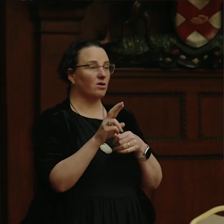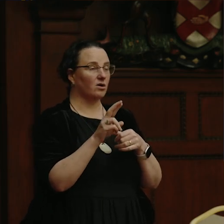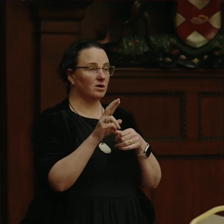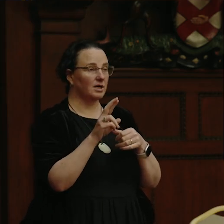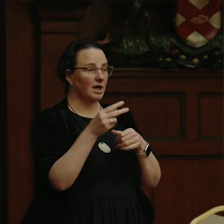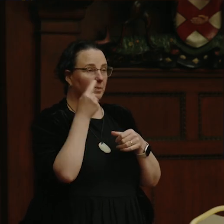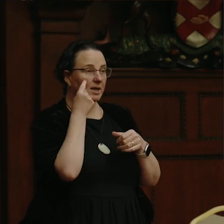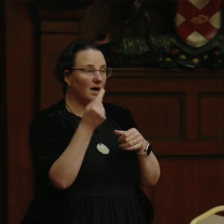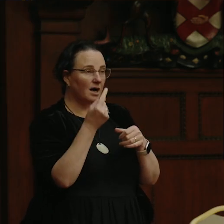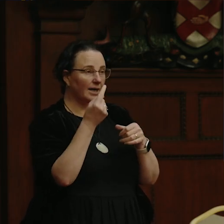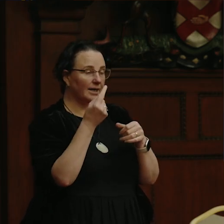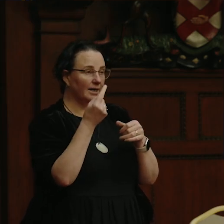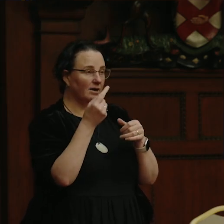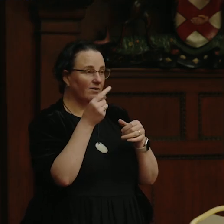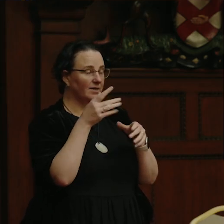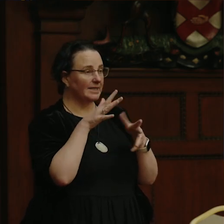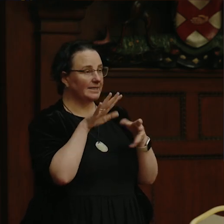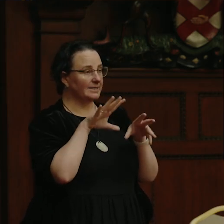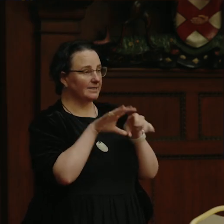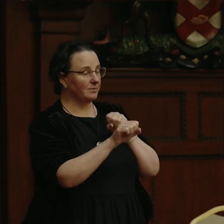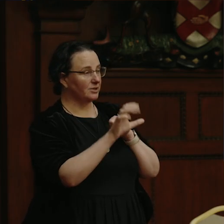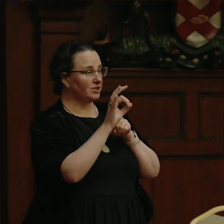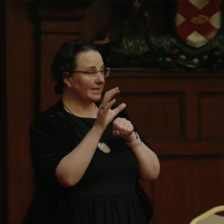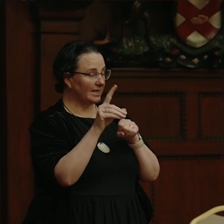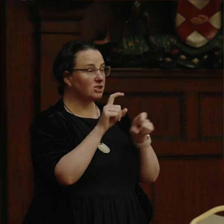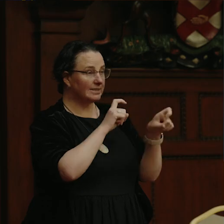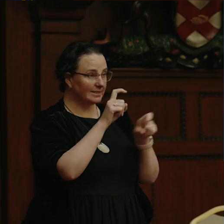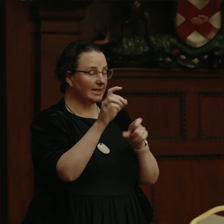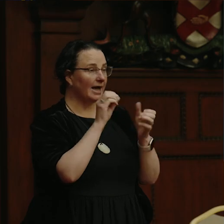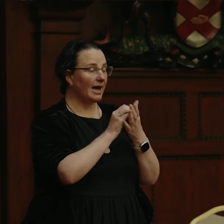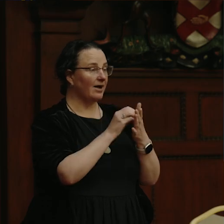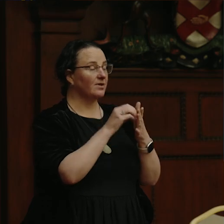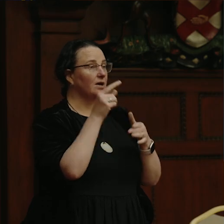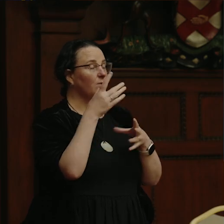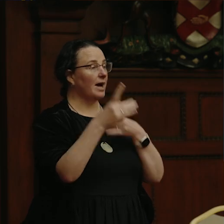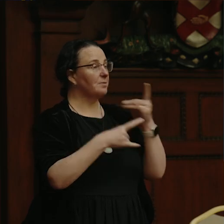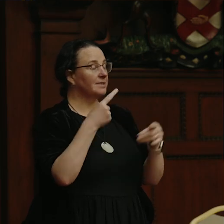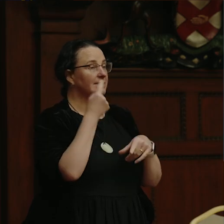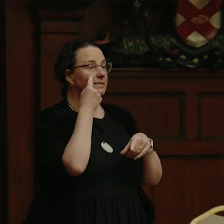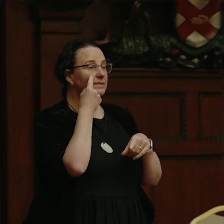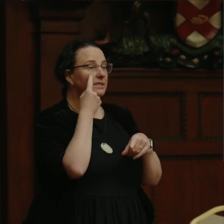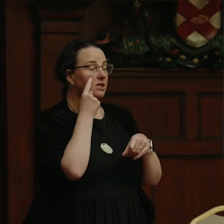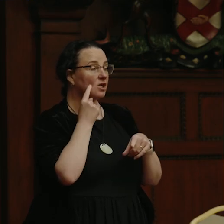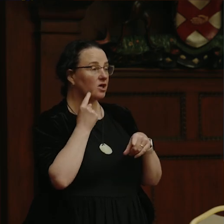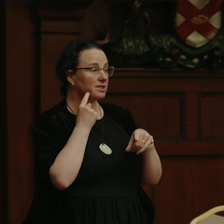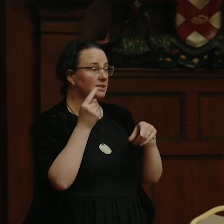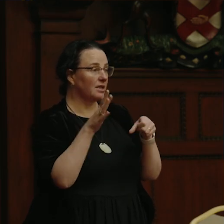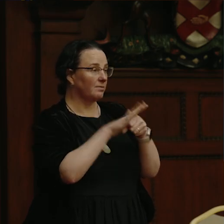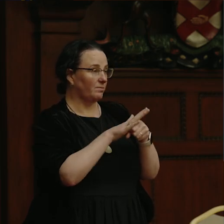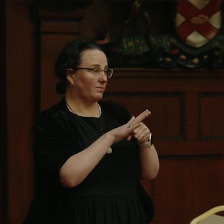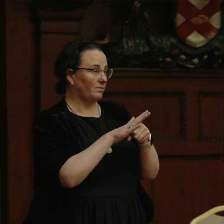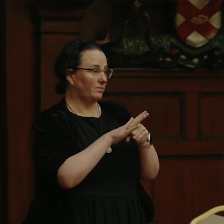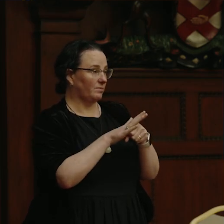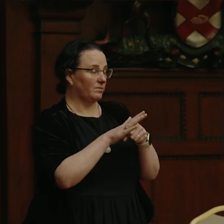degradation off that gland for it to no longer produce tears, because the ducts close over. When that happens,